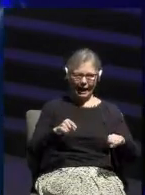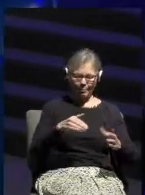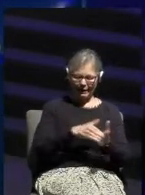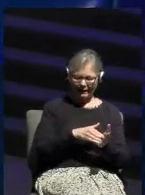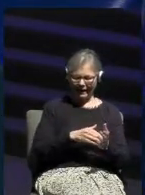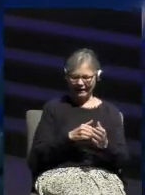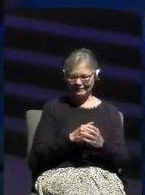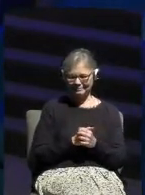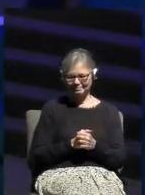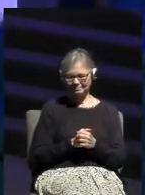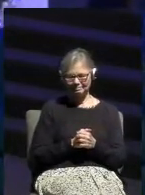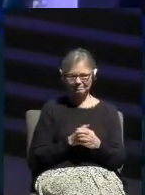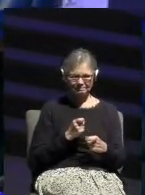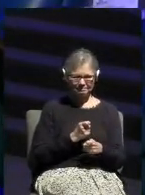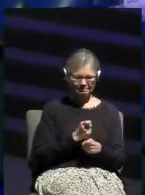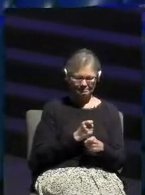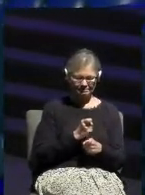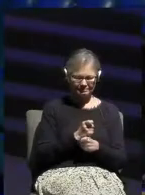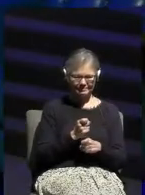happen again.